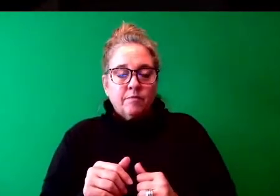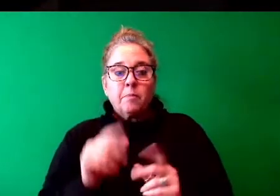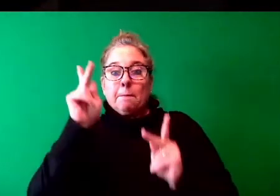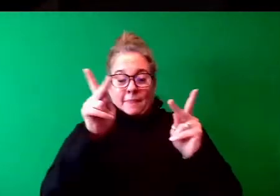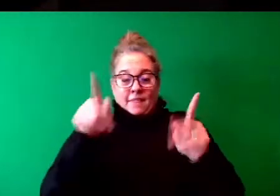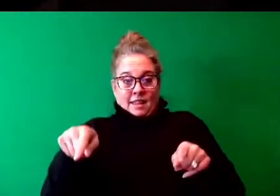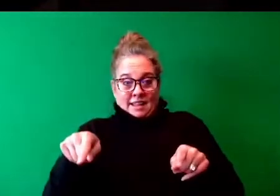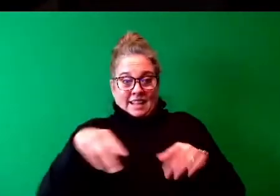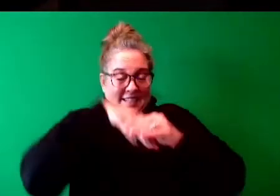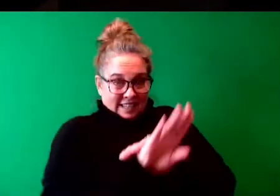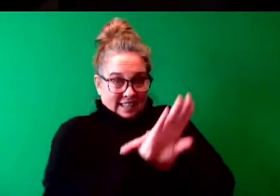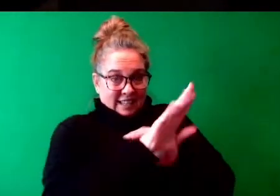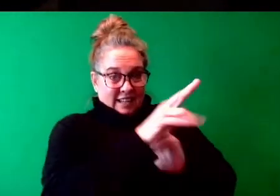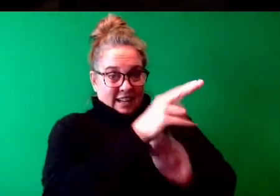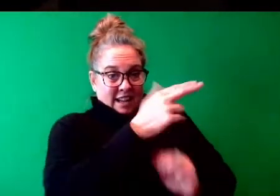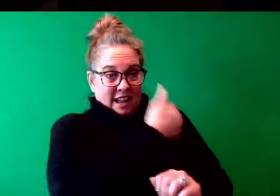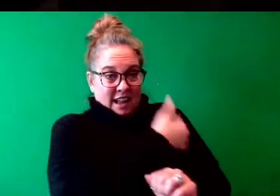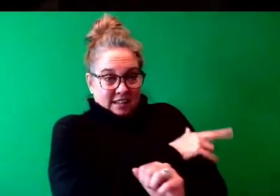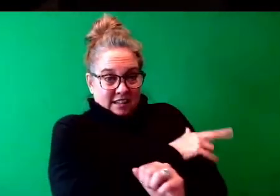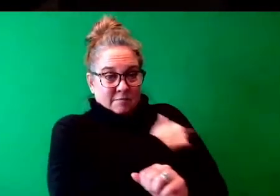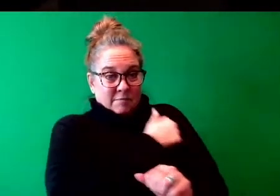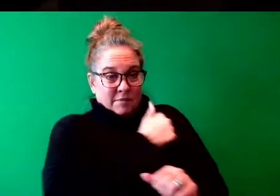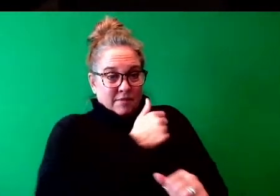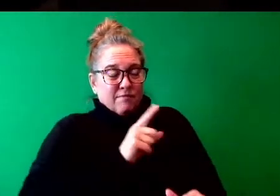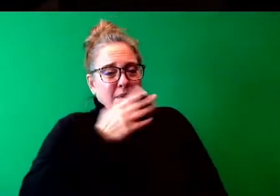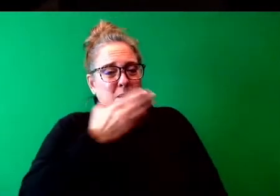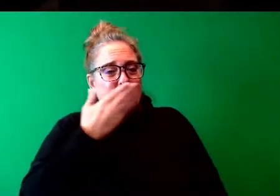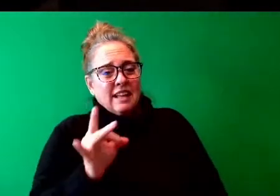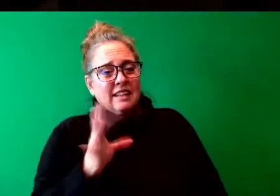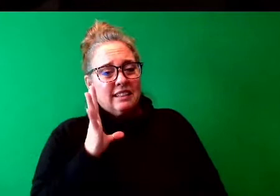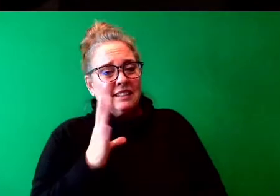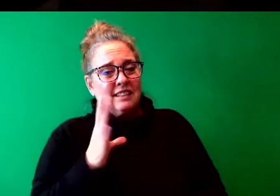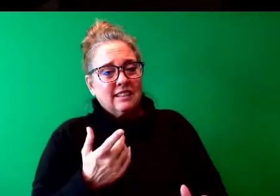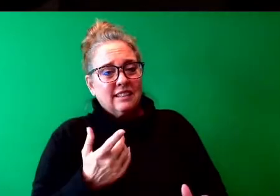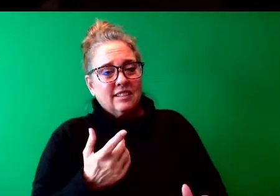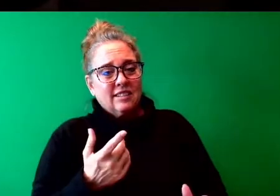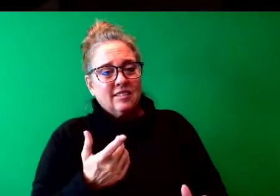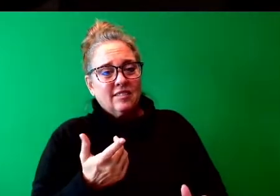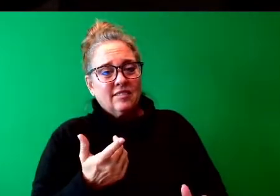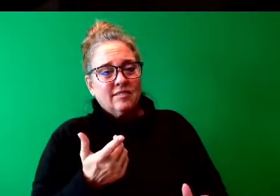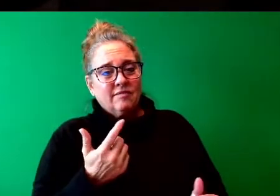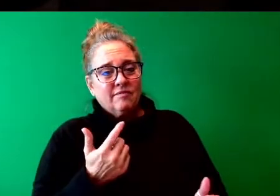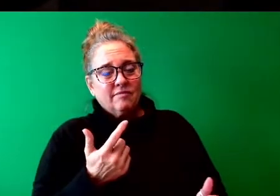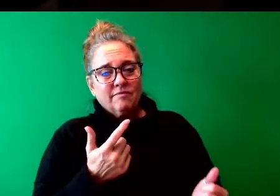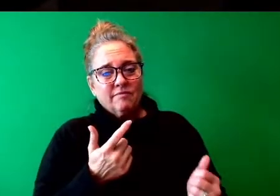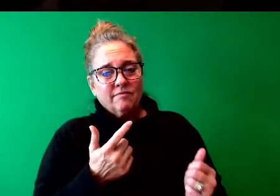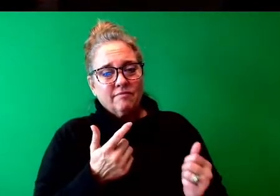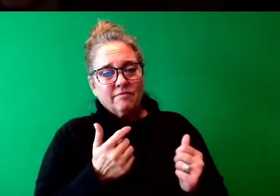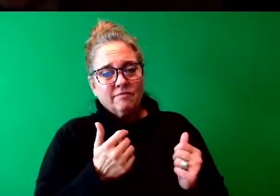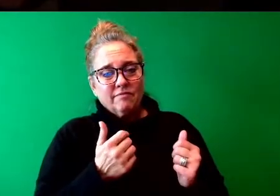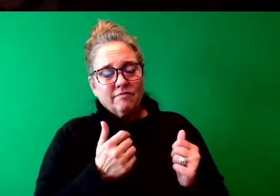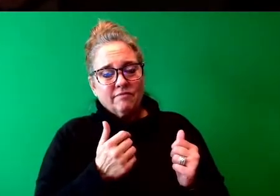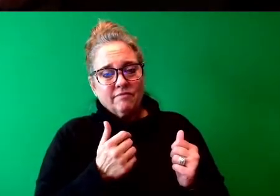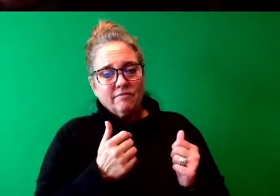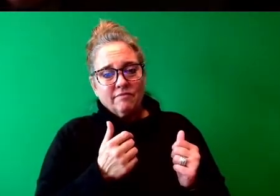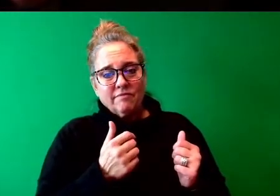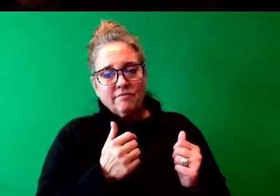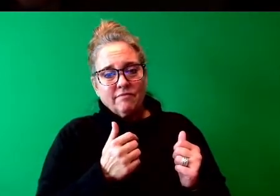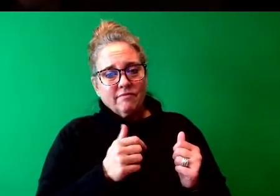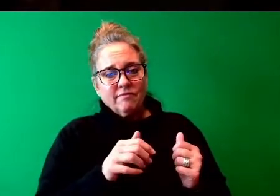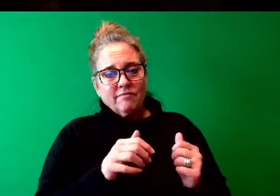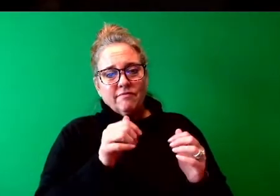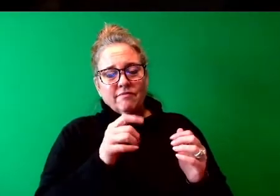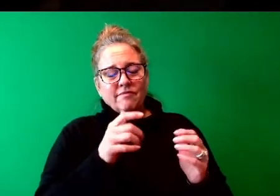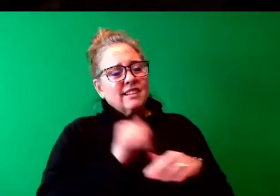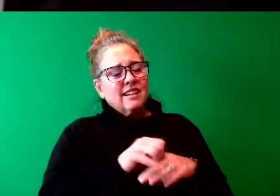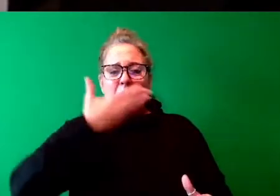dire straits, and it is not ideal. It's not how we would want to move forward with healthcare. There's